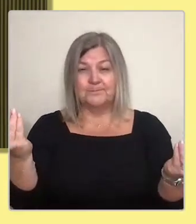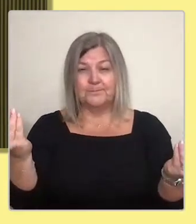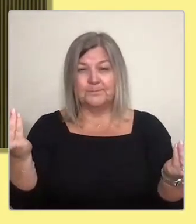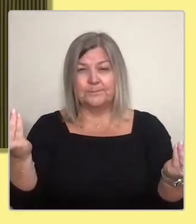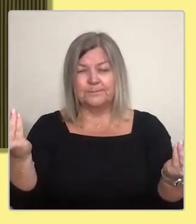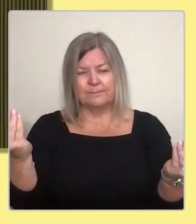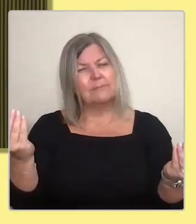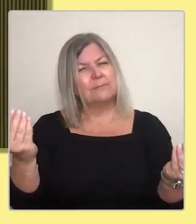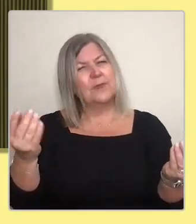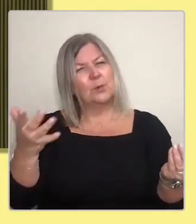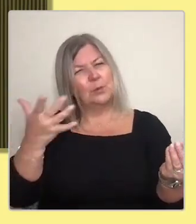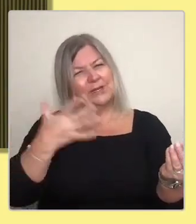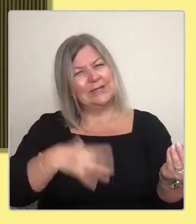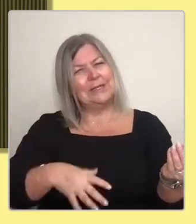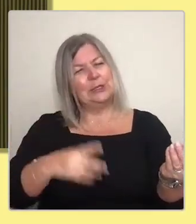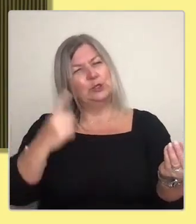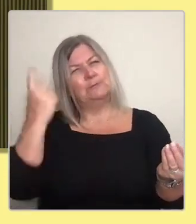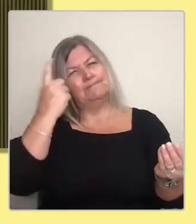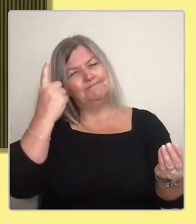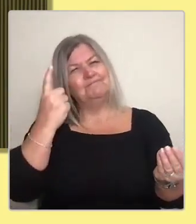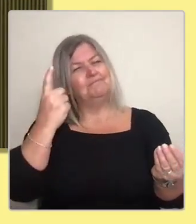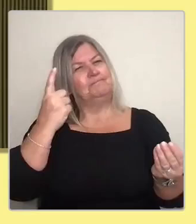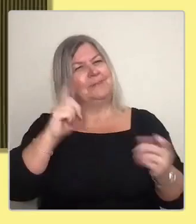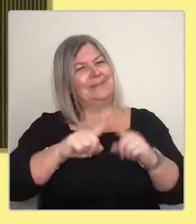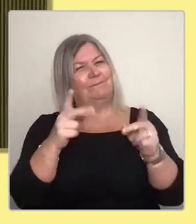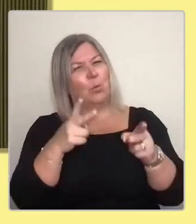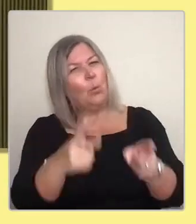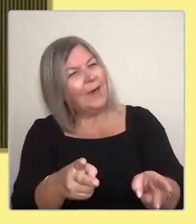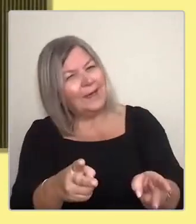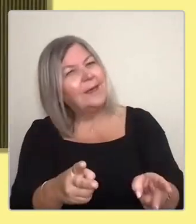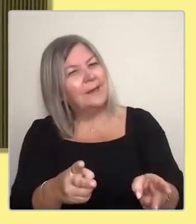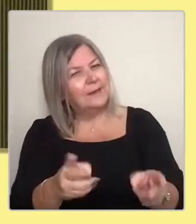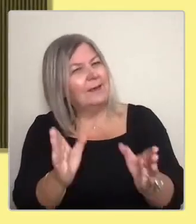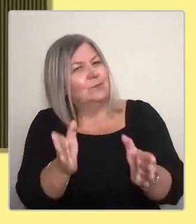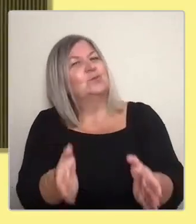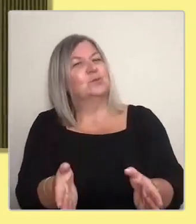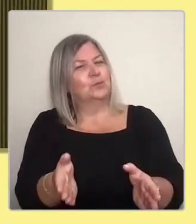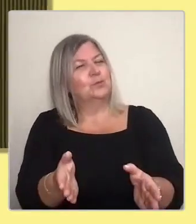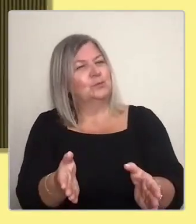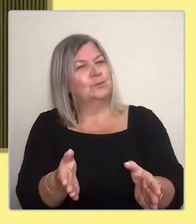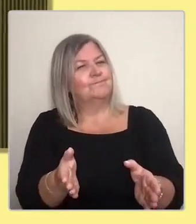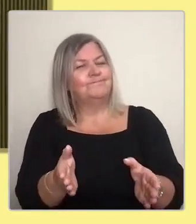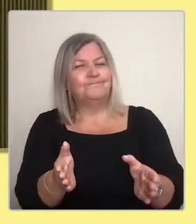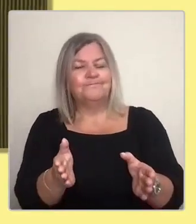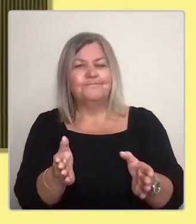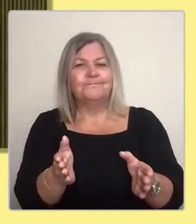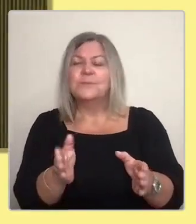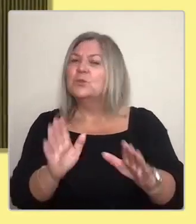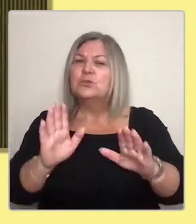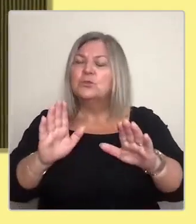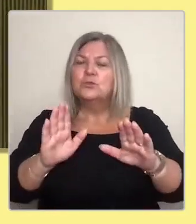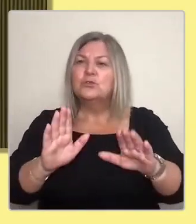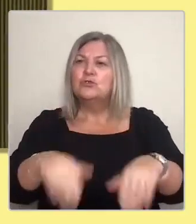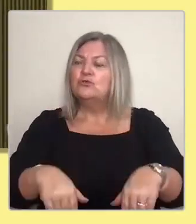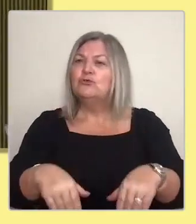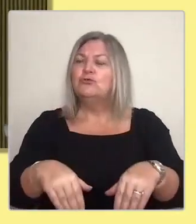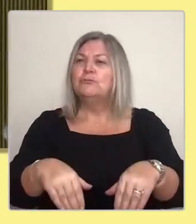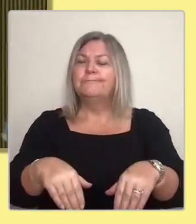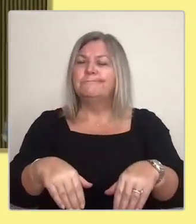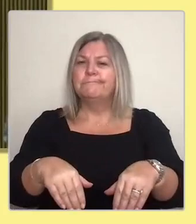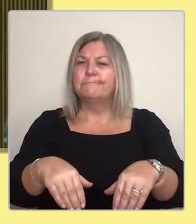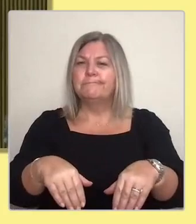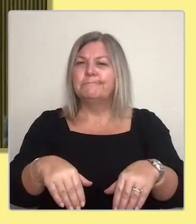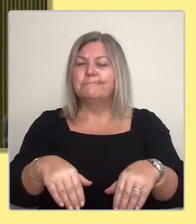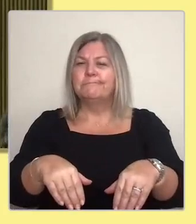going in. I think we need to do things differently. I don't think we should be, certainly on the independence question, I don't think we should